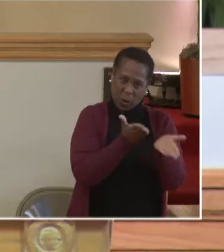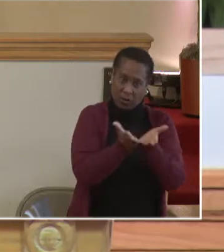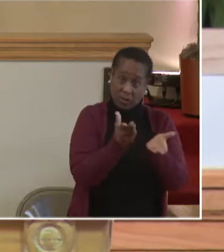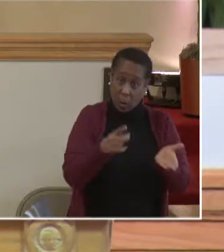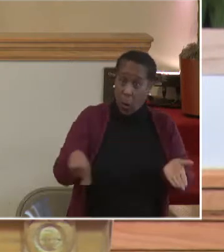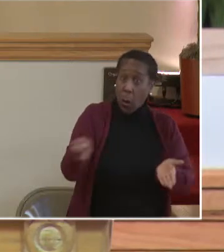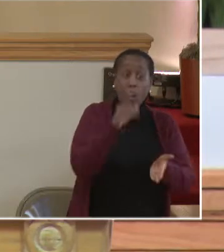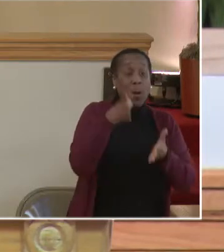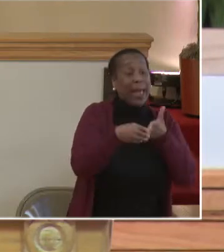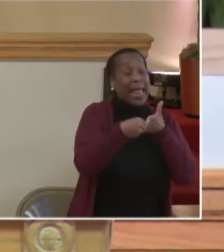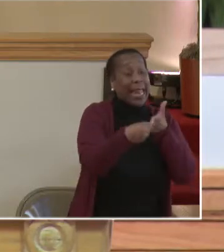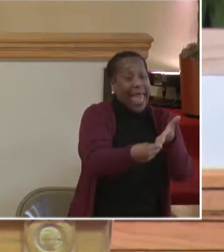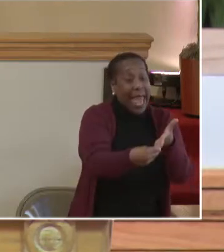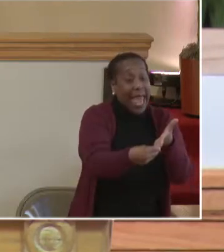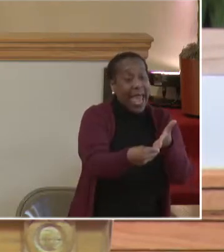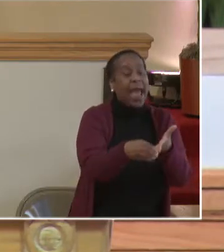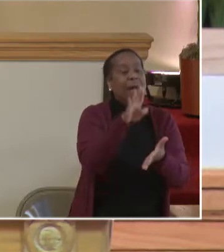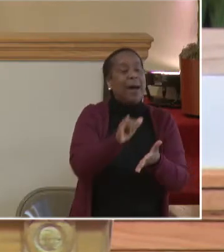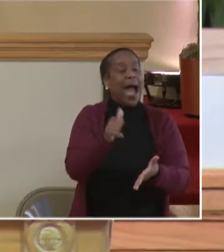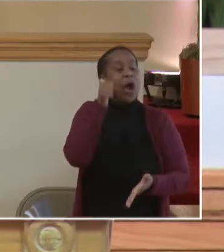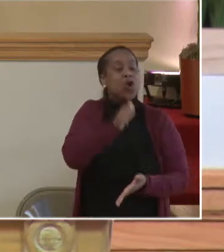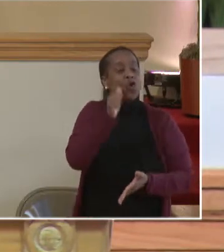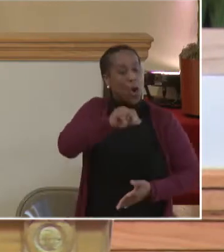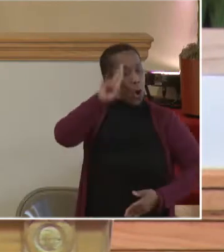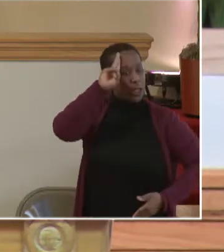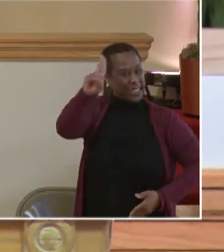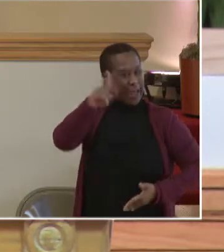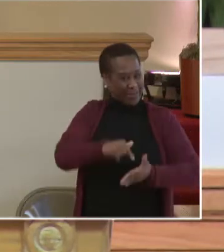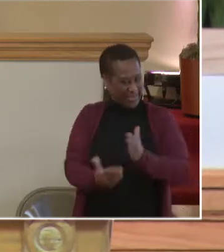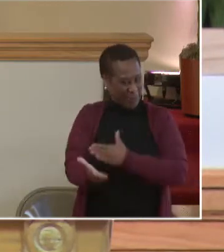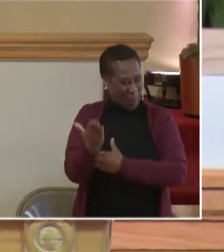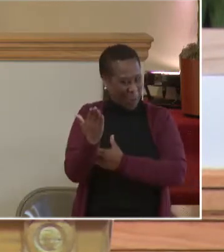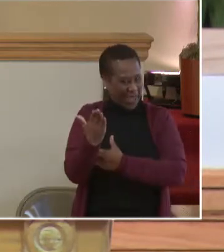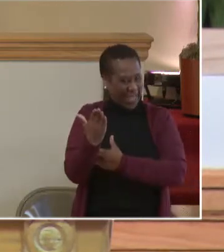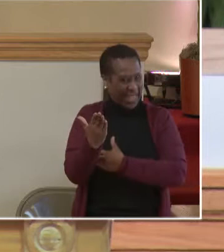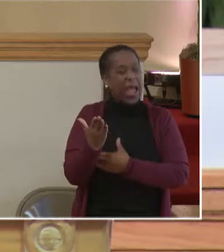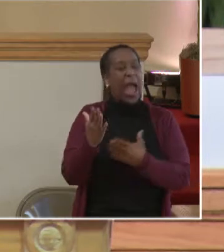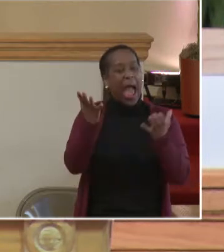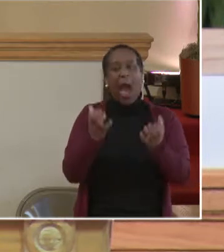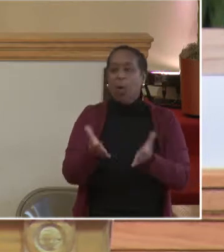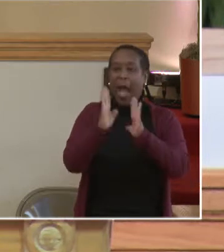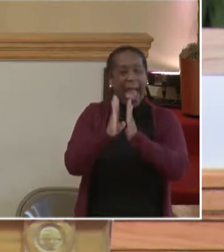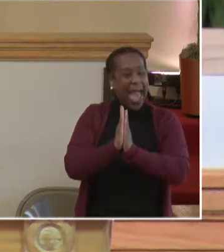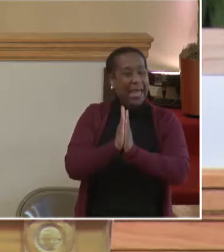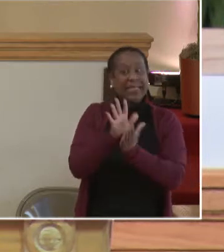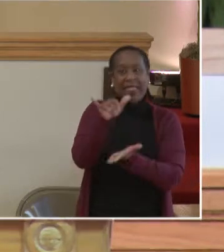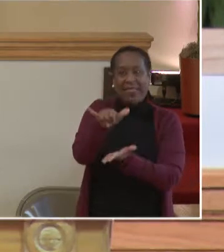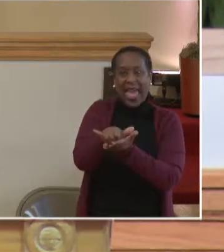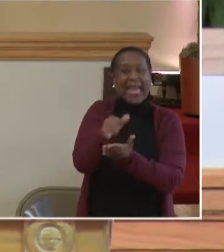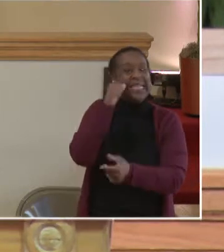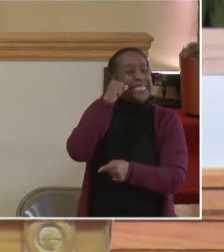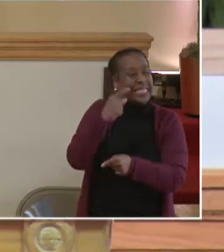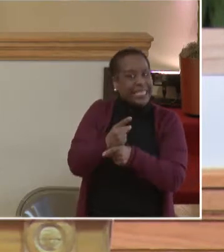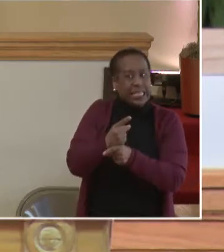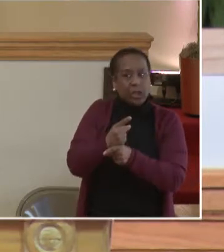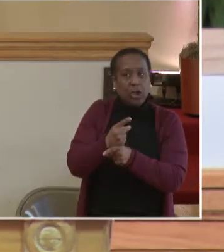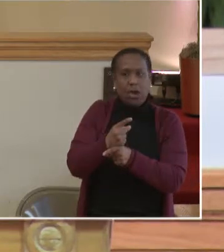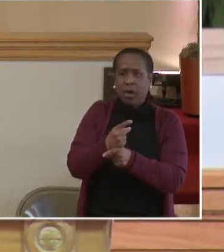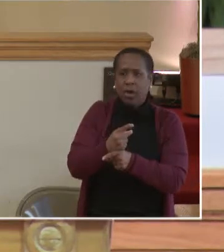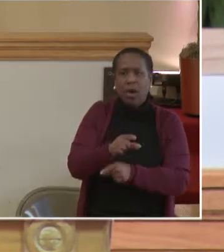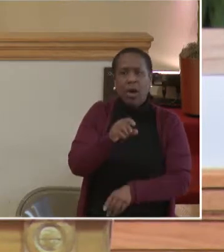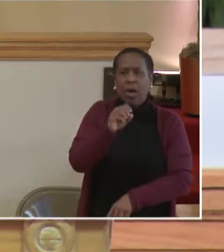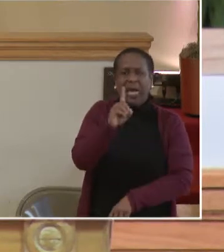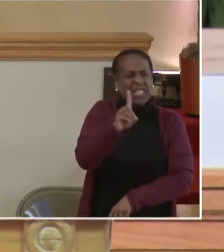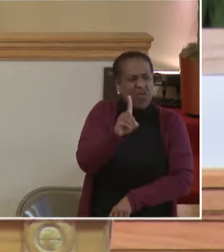we will be led in worship by our Girl Scouts this morning. And so I am going to ask that sisters Zariah Cole